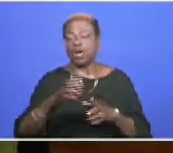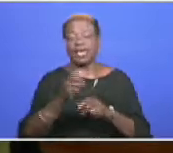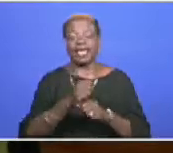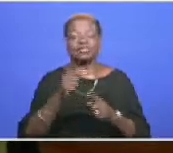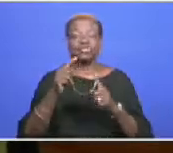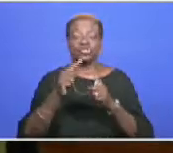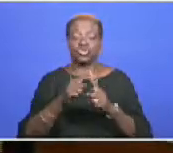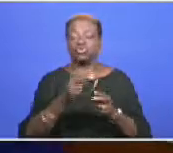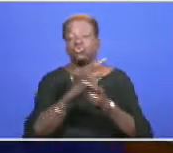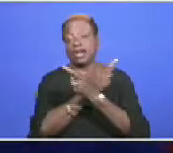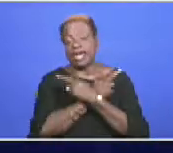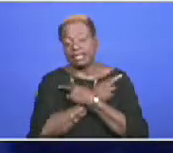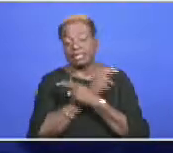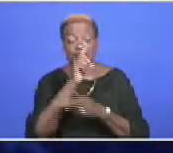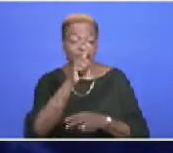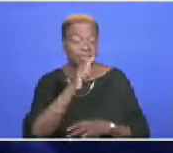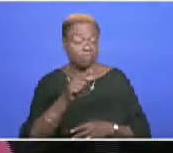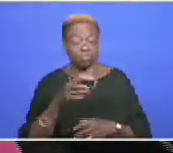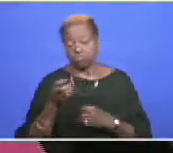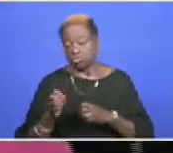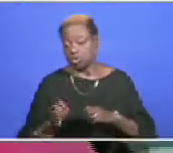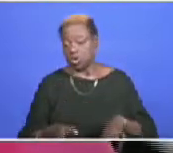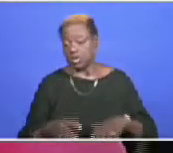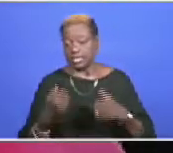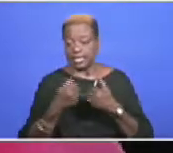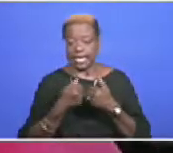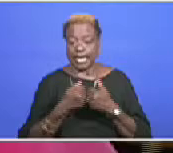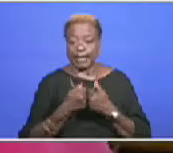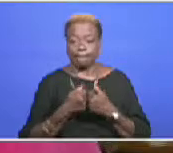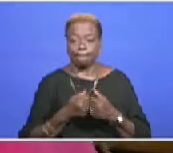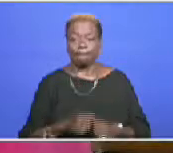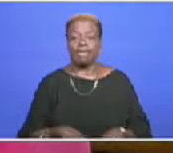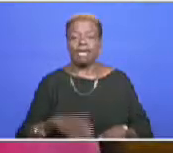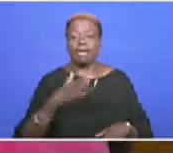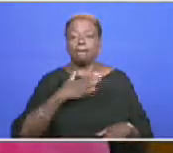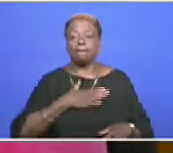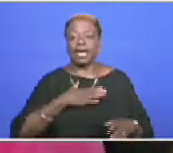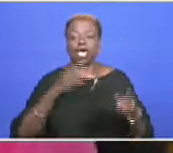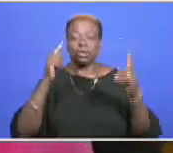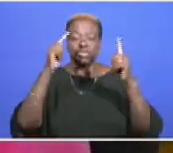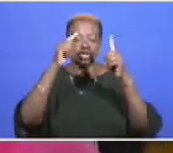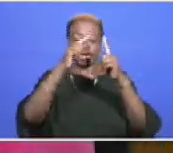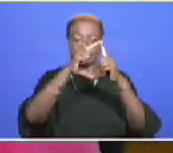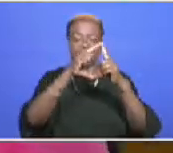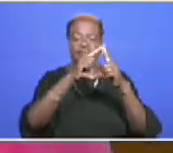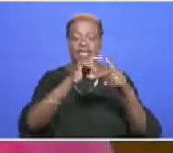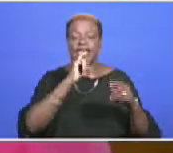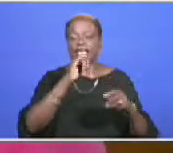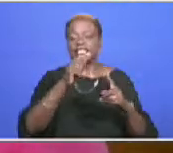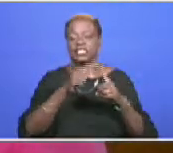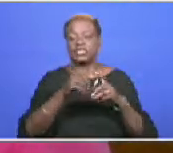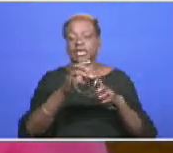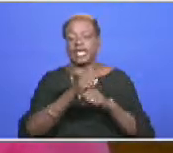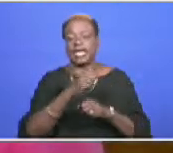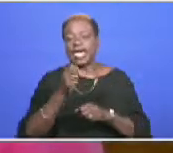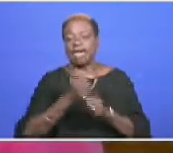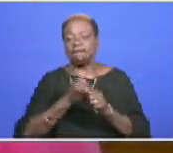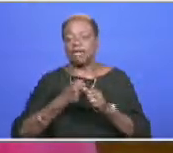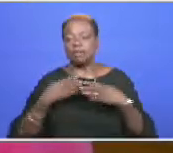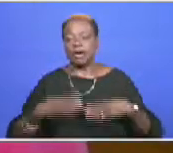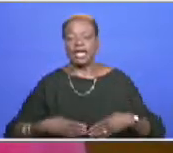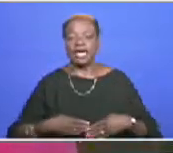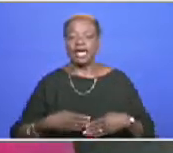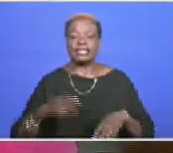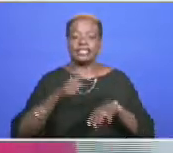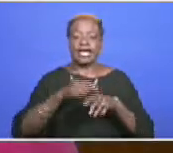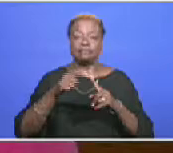therefore, we lost the game. My objective always is to give everybody a chance to get on the court. So not everybody's